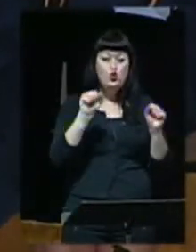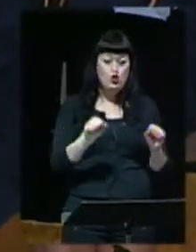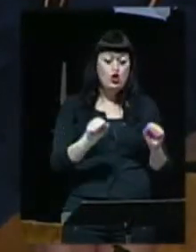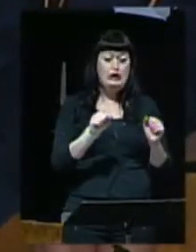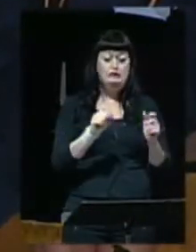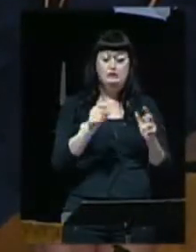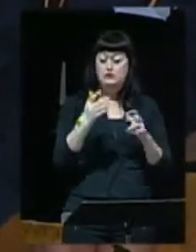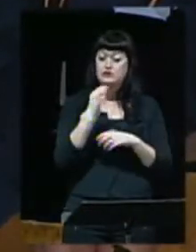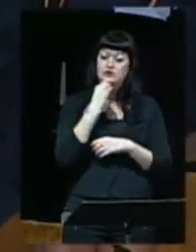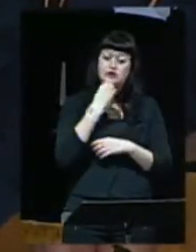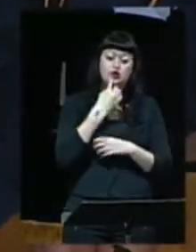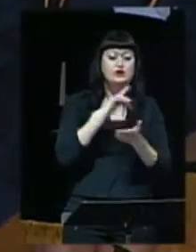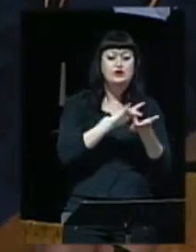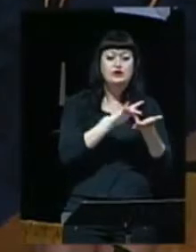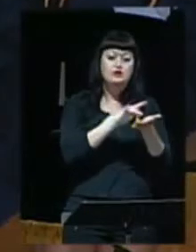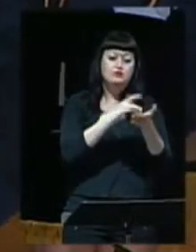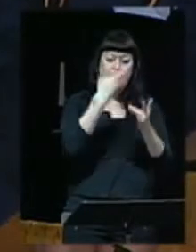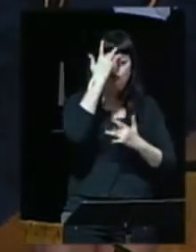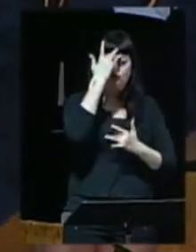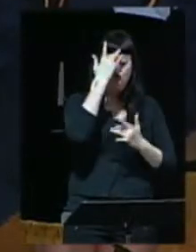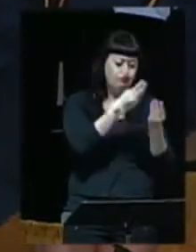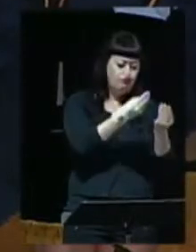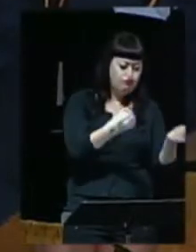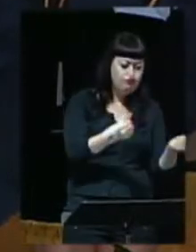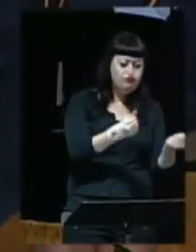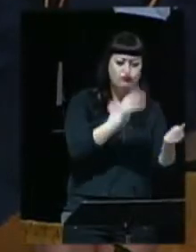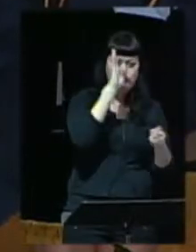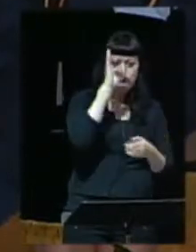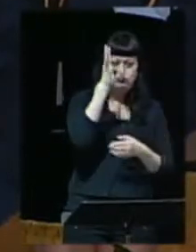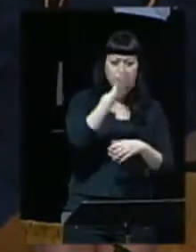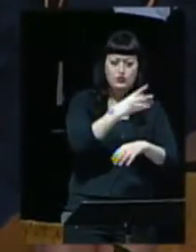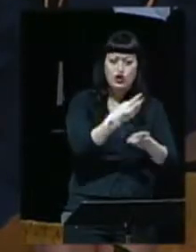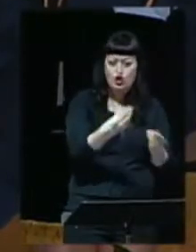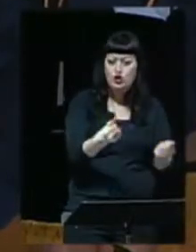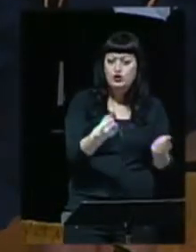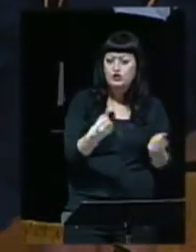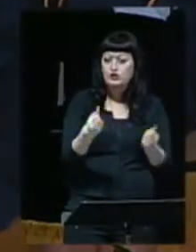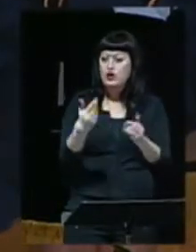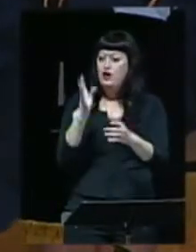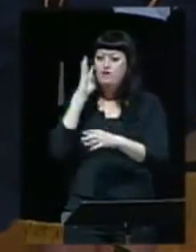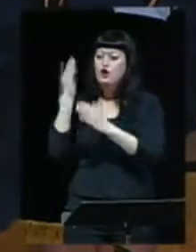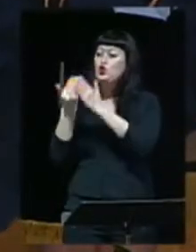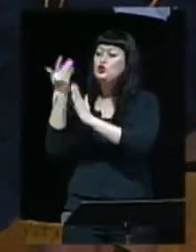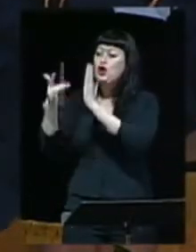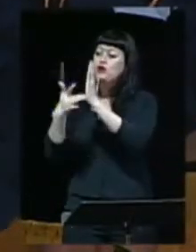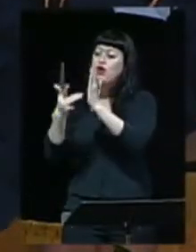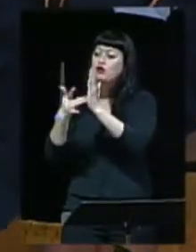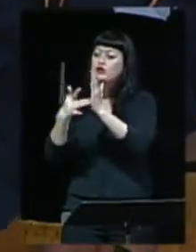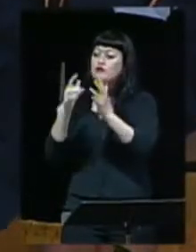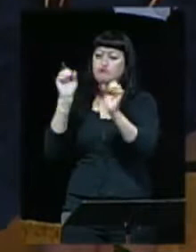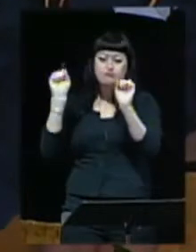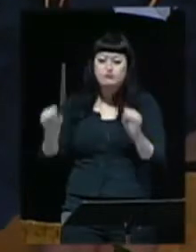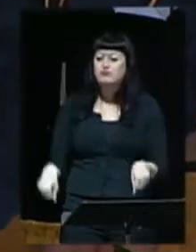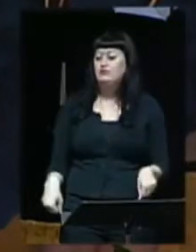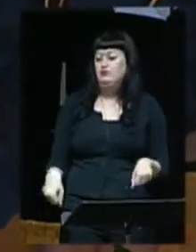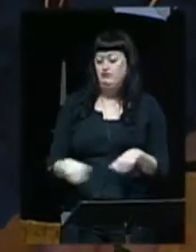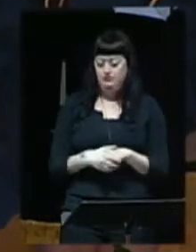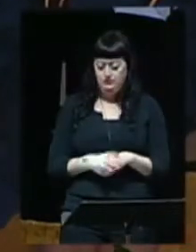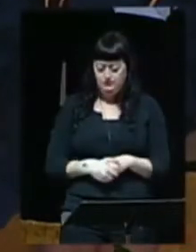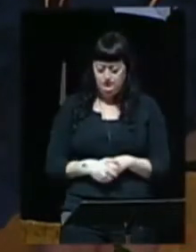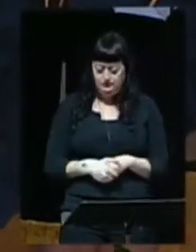fatal diseases, invent new technologies. The possibilities are endless. When great feats are met, everyone